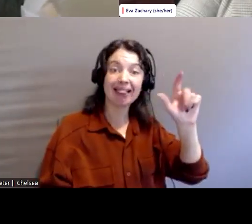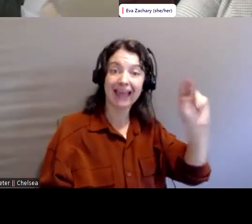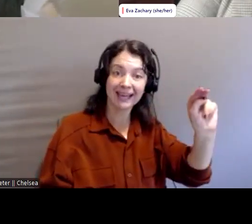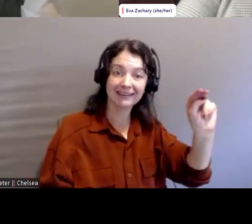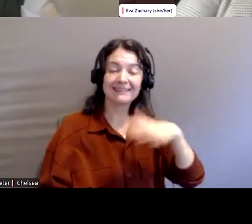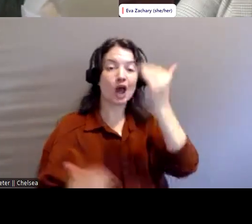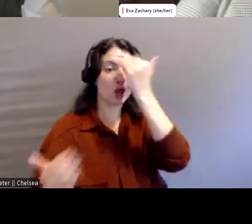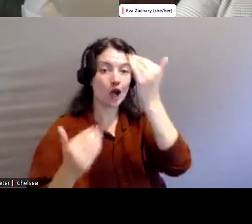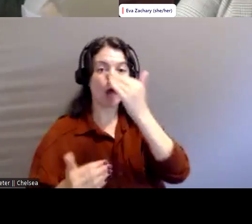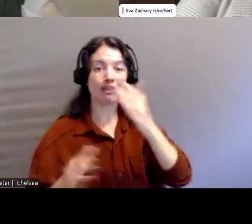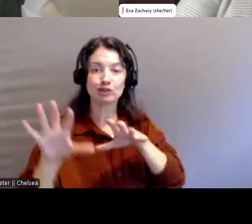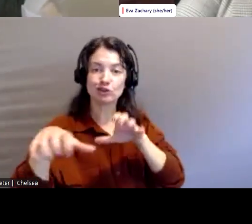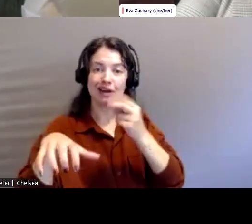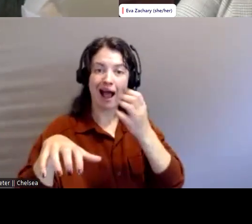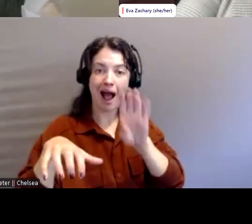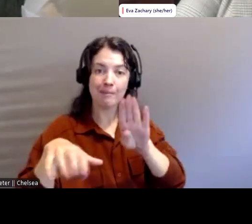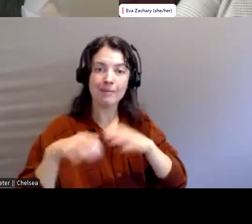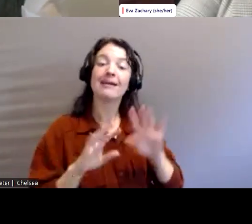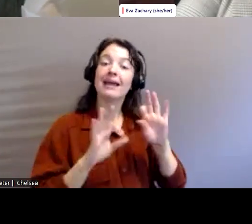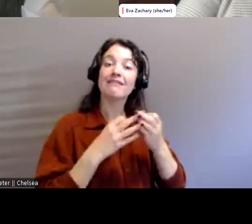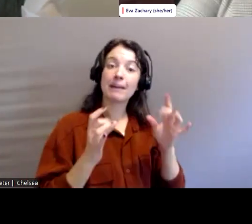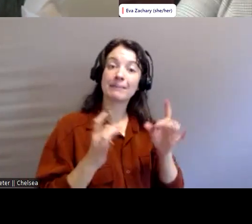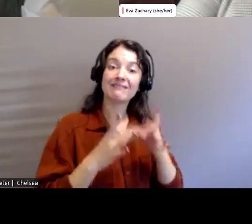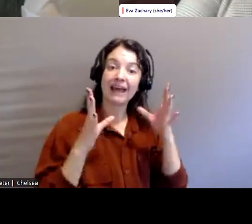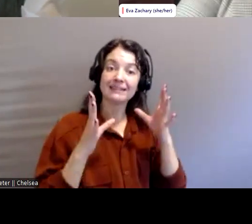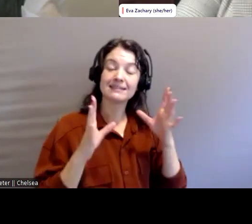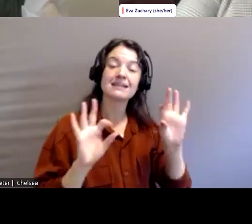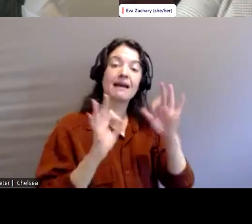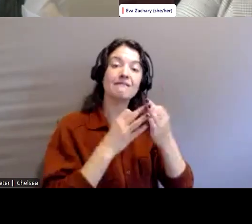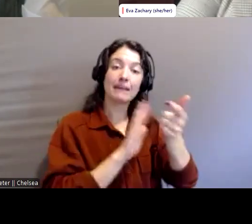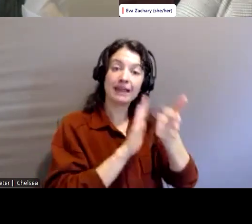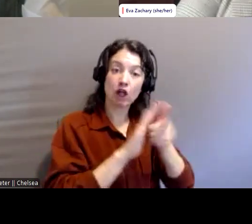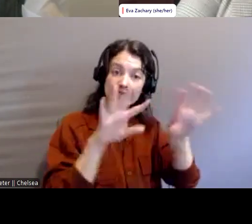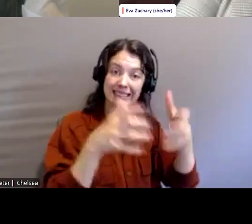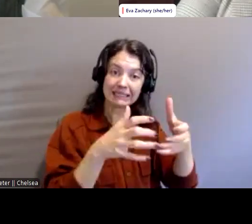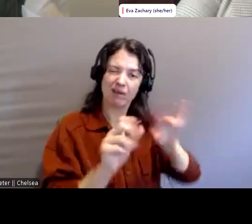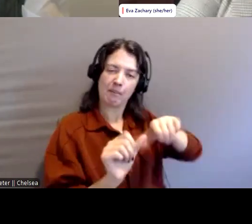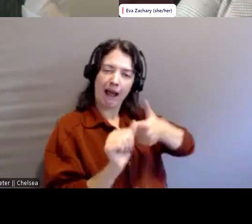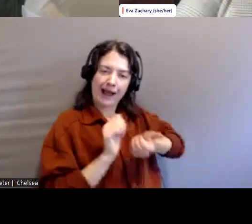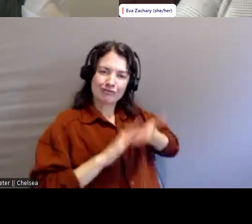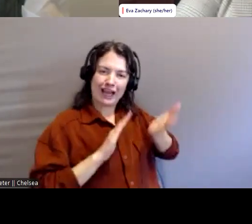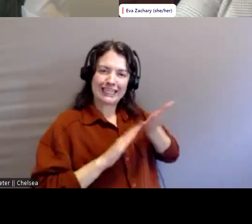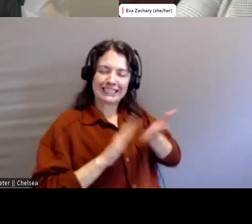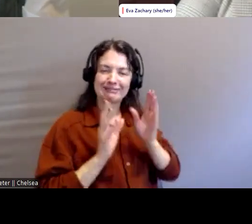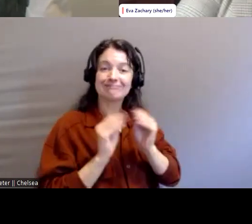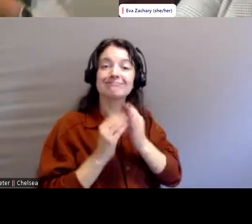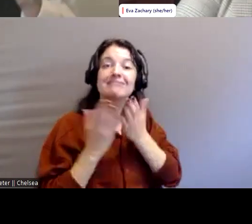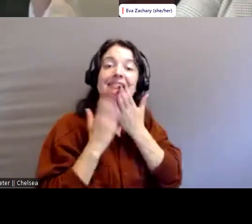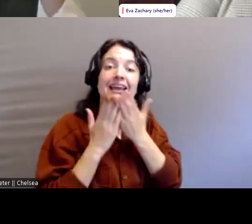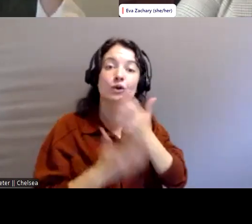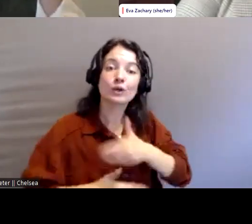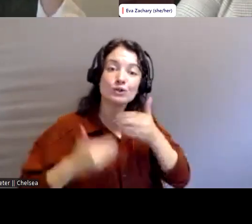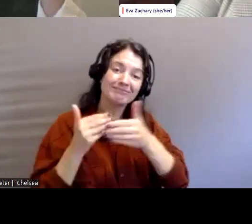and the Family Violence Family Law teams for their behind the scenes coordination. Thank you and enjoy the rest of your day.